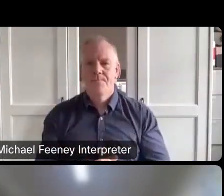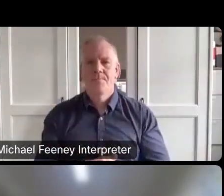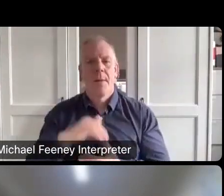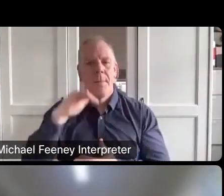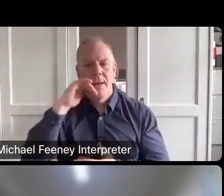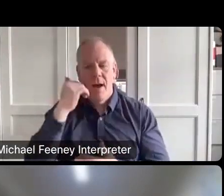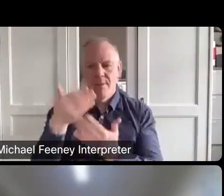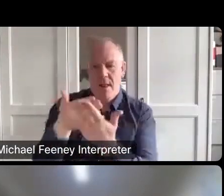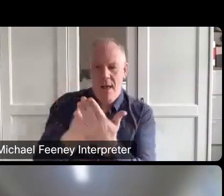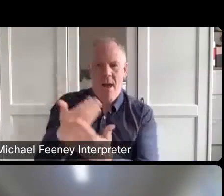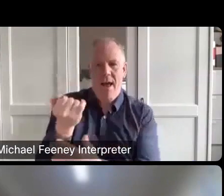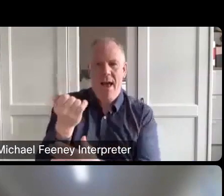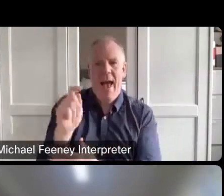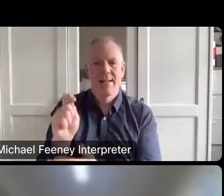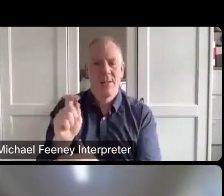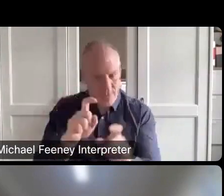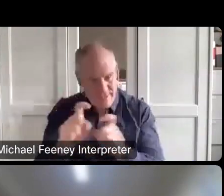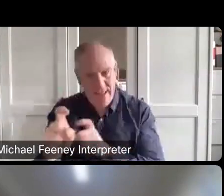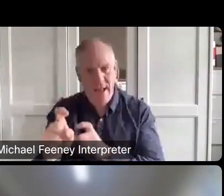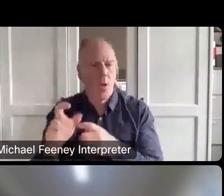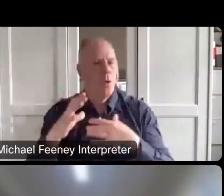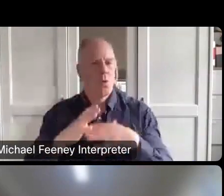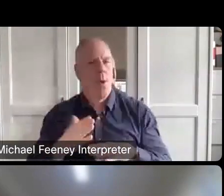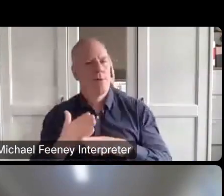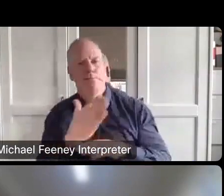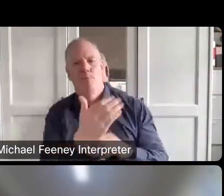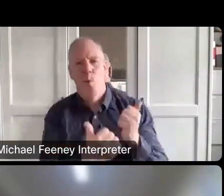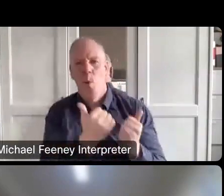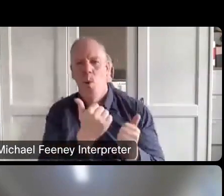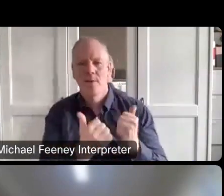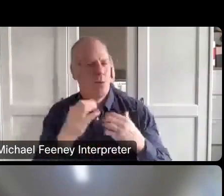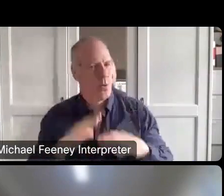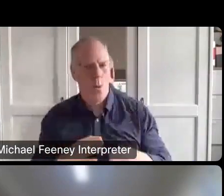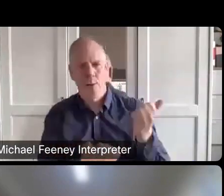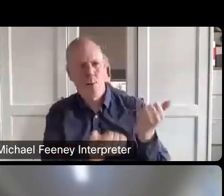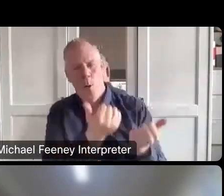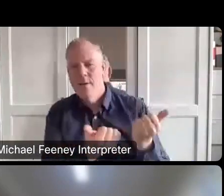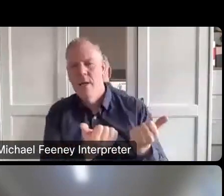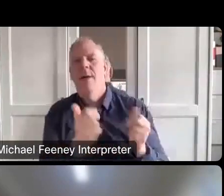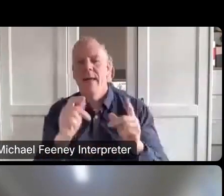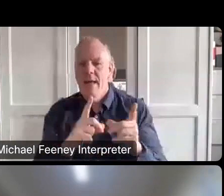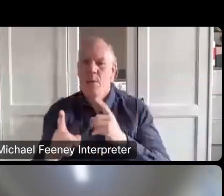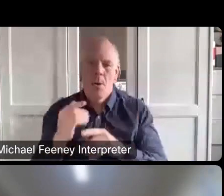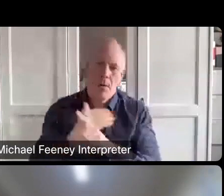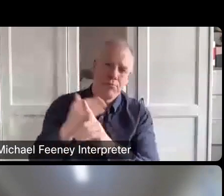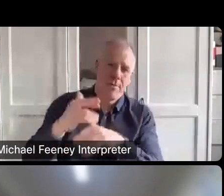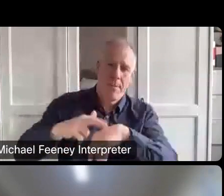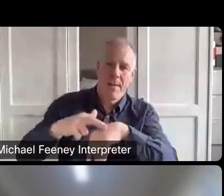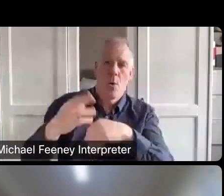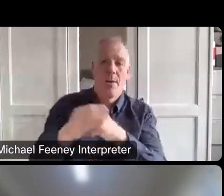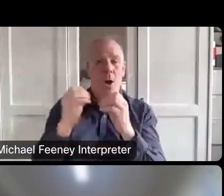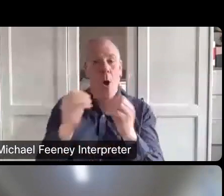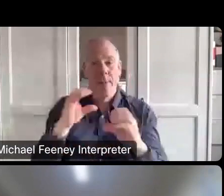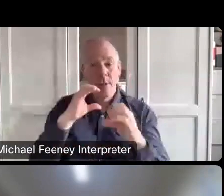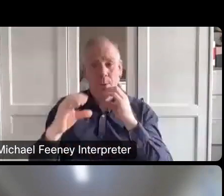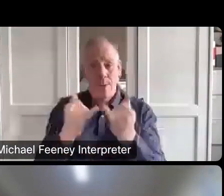it's the law, we still, none of us want to be in court. Nobody wants to be in court, and we can do this much better, I think, through communication, like